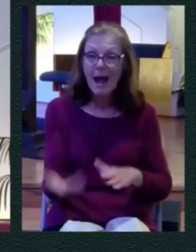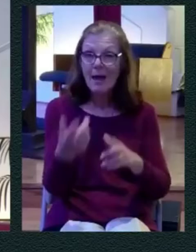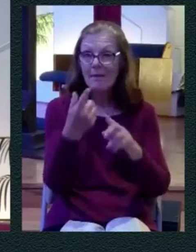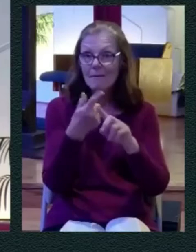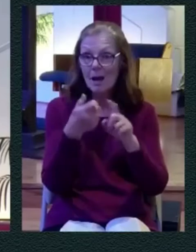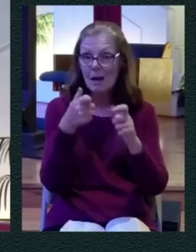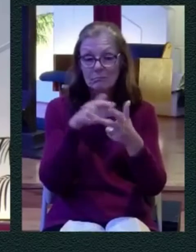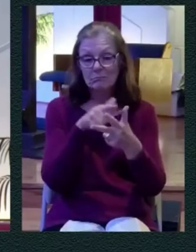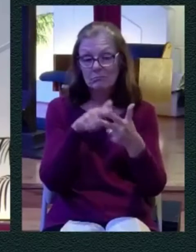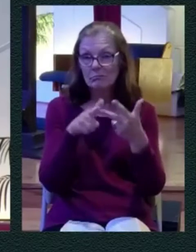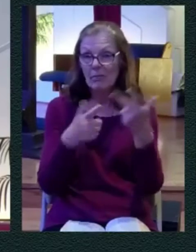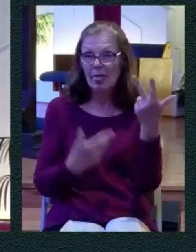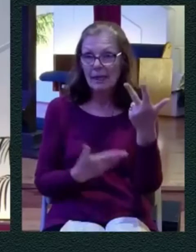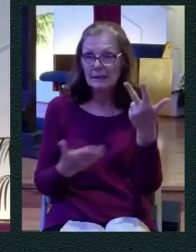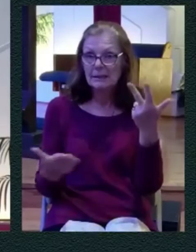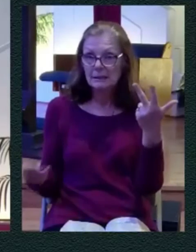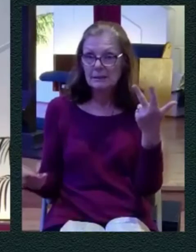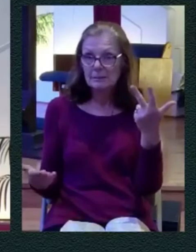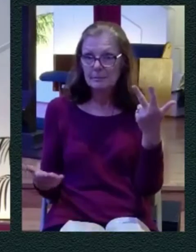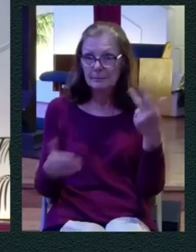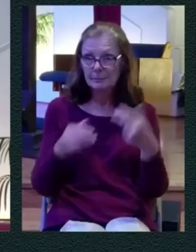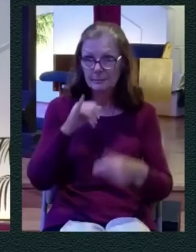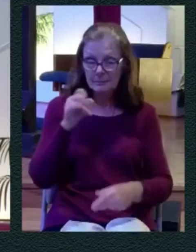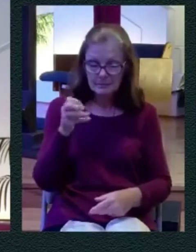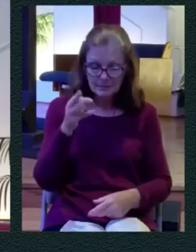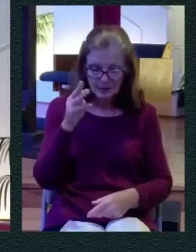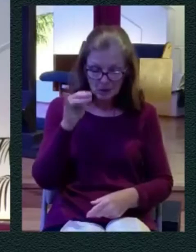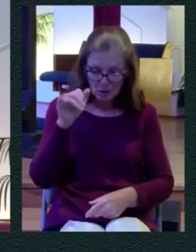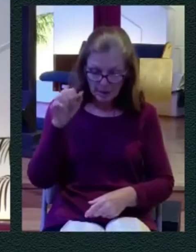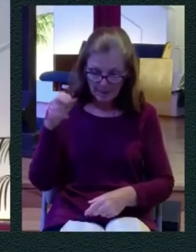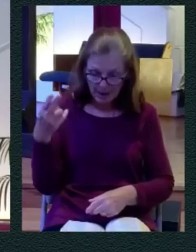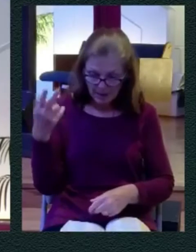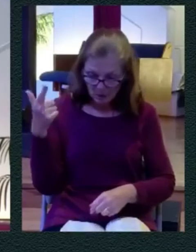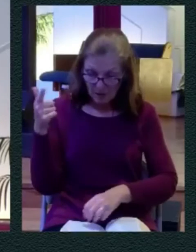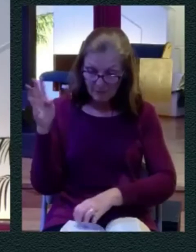Go over to Jeremiah 24.